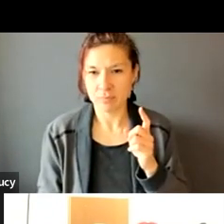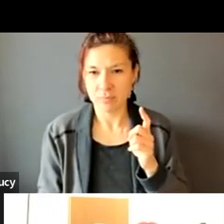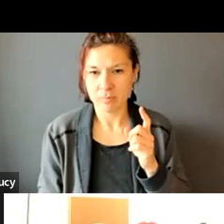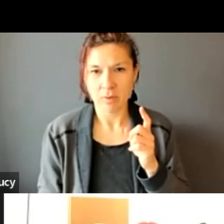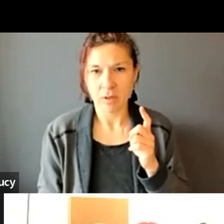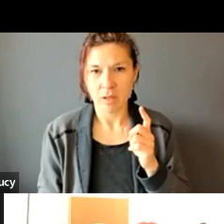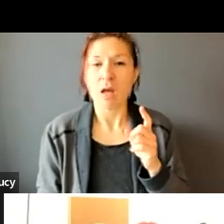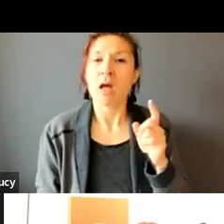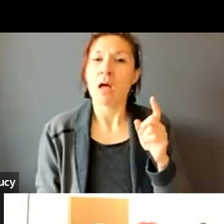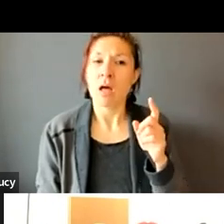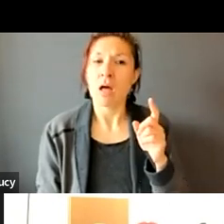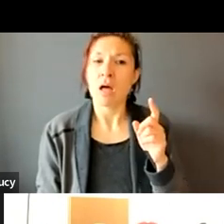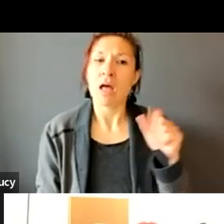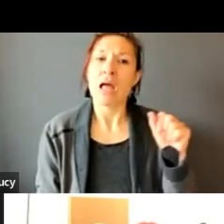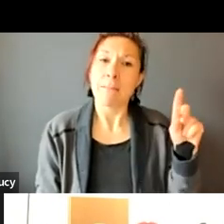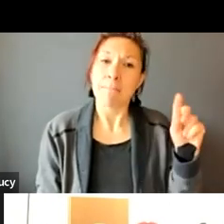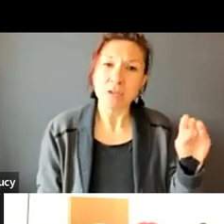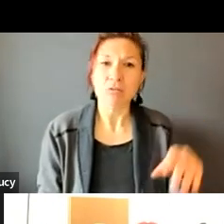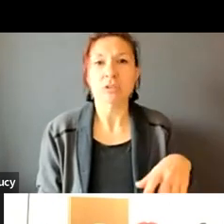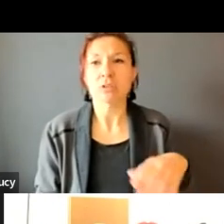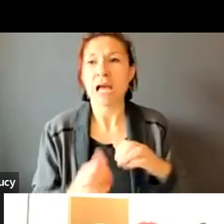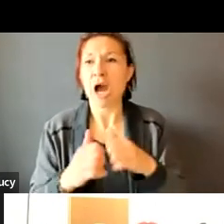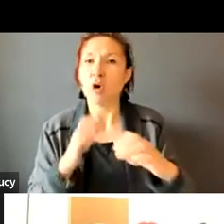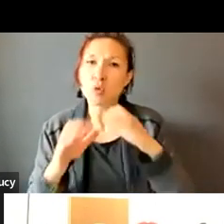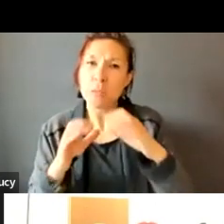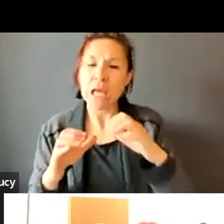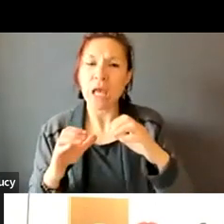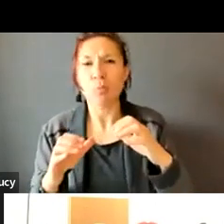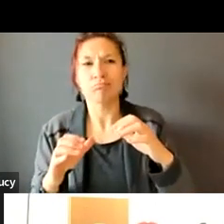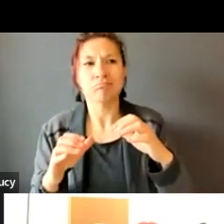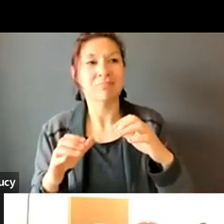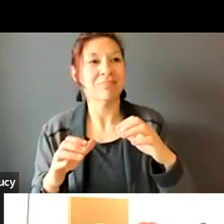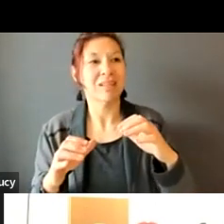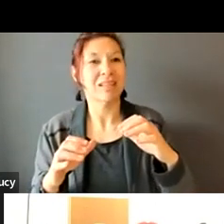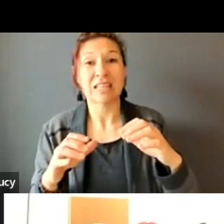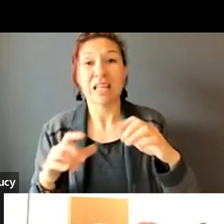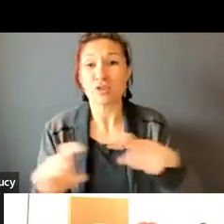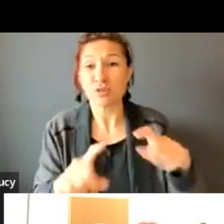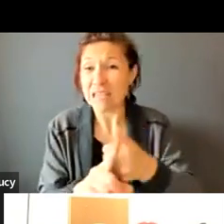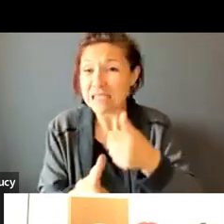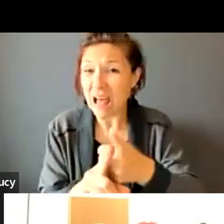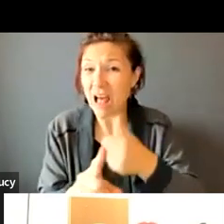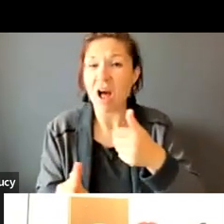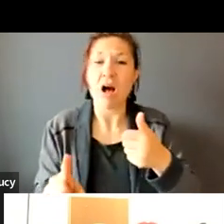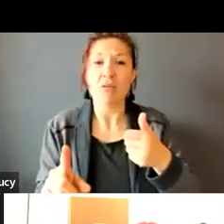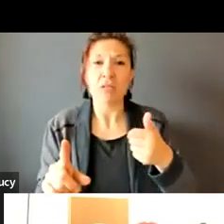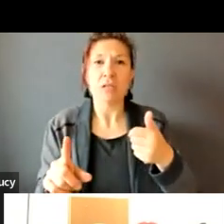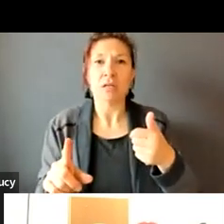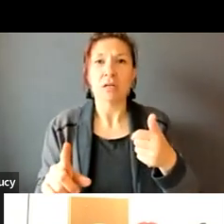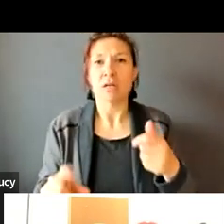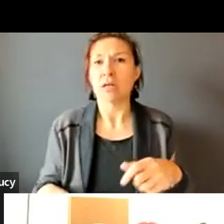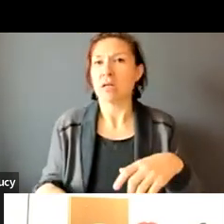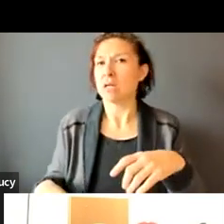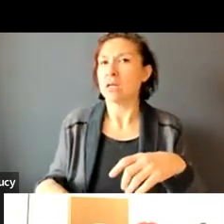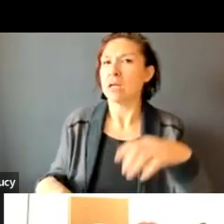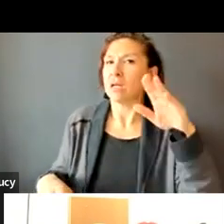and the types of questions that students might see and do families get a choice thank you for that do families get a choice to opt